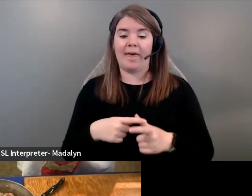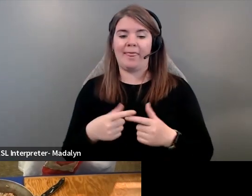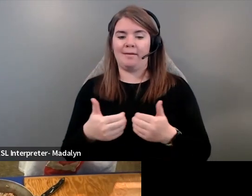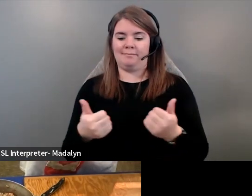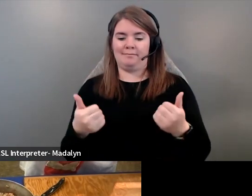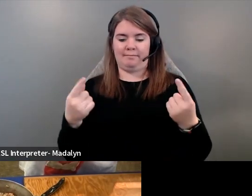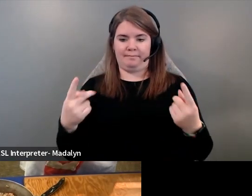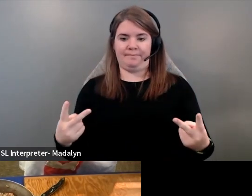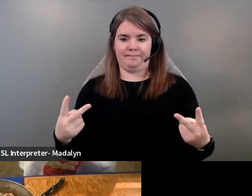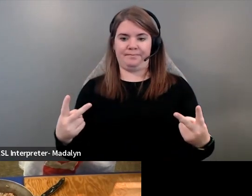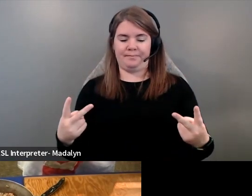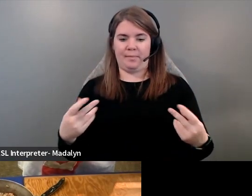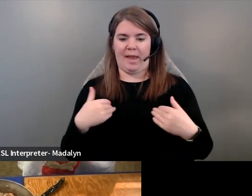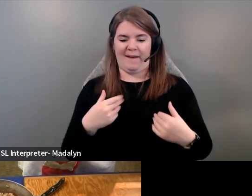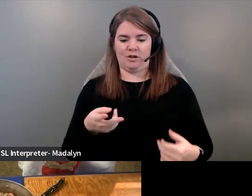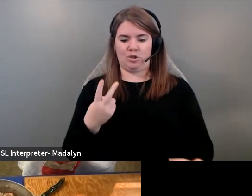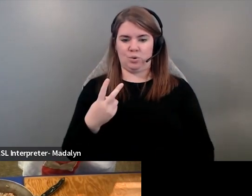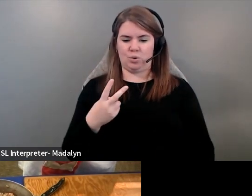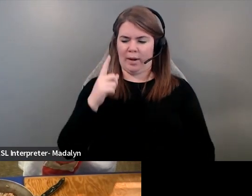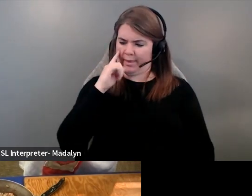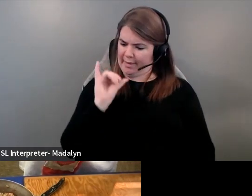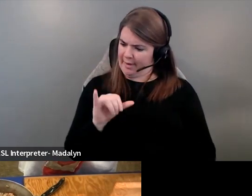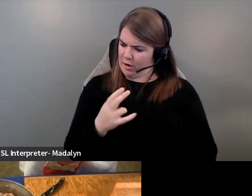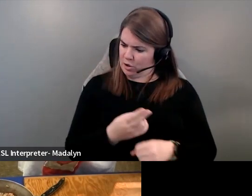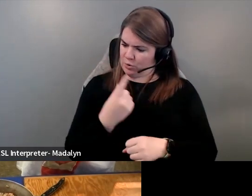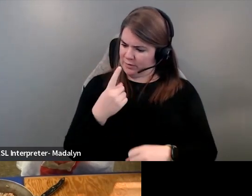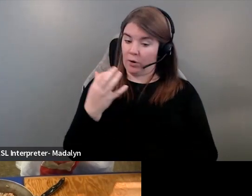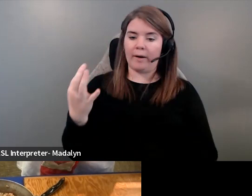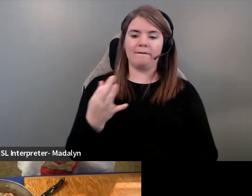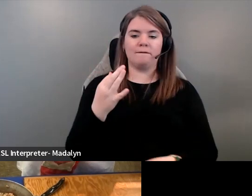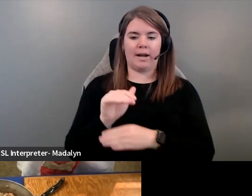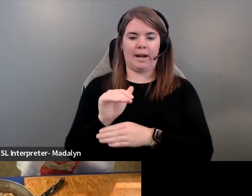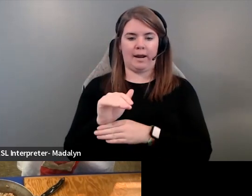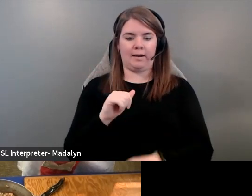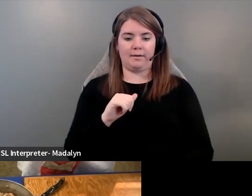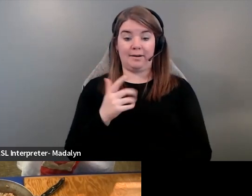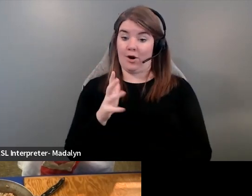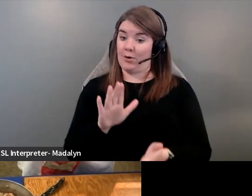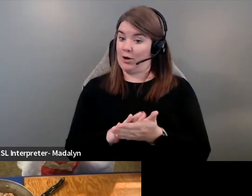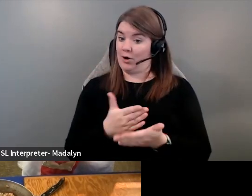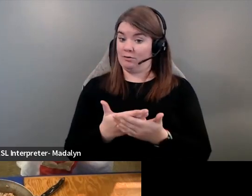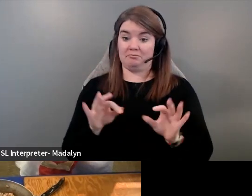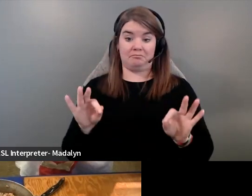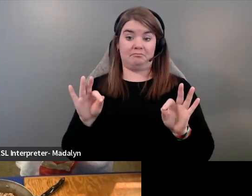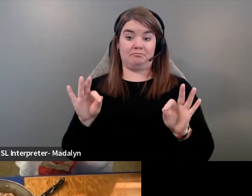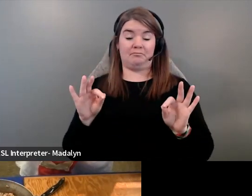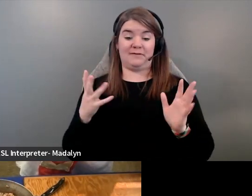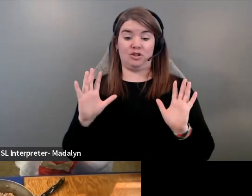the pasta, I think, on Friday night. And it'll already be cooked. So that dinner's all ready to